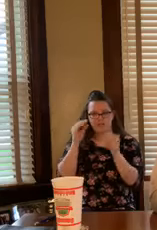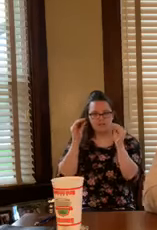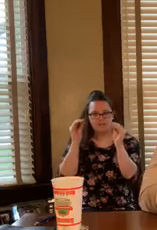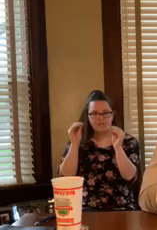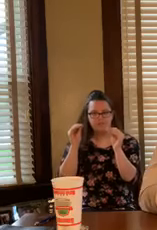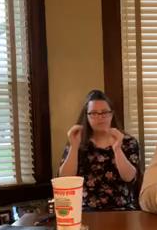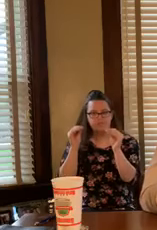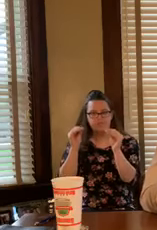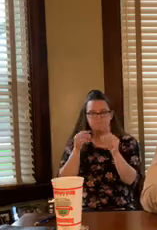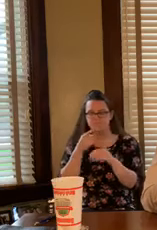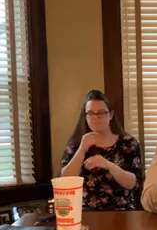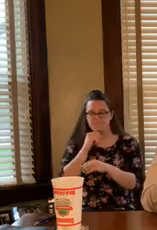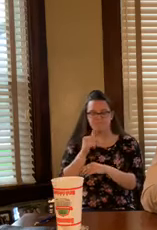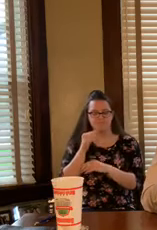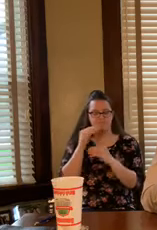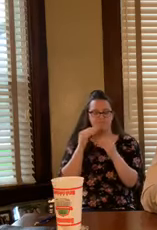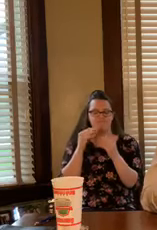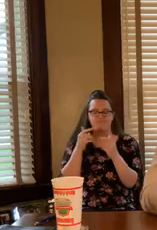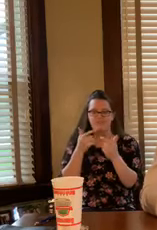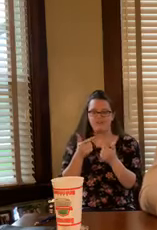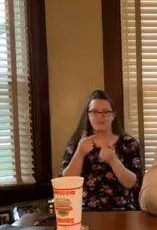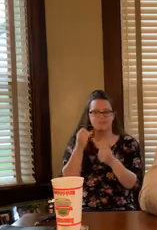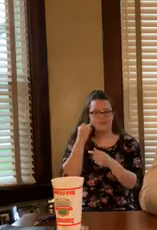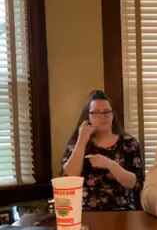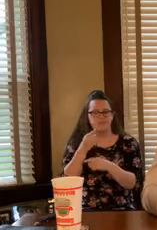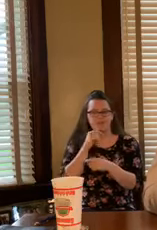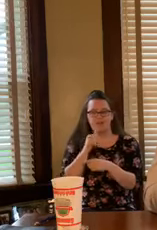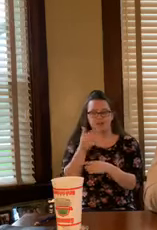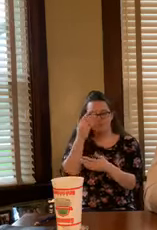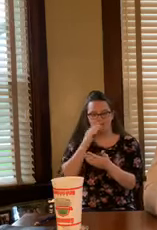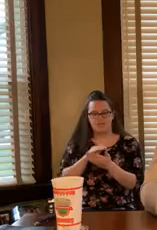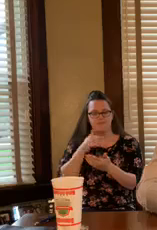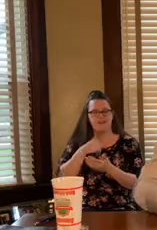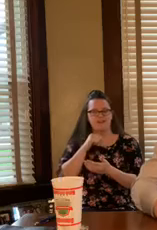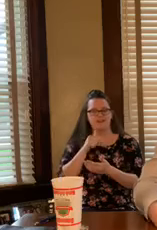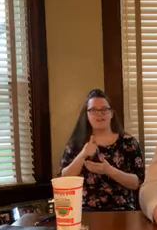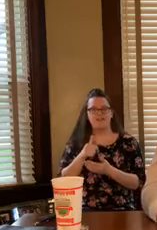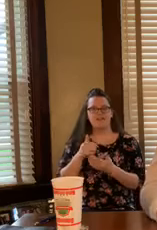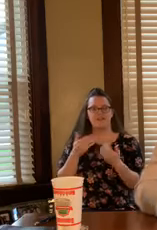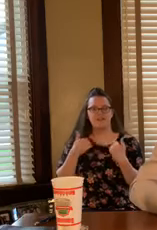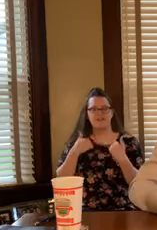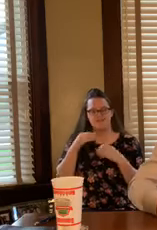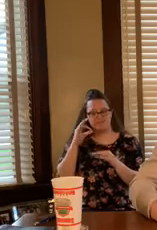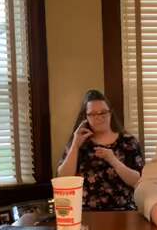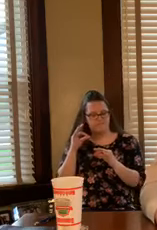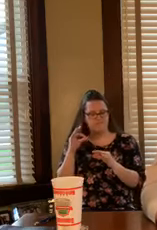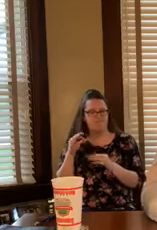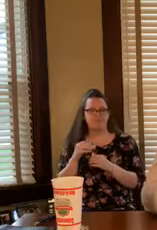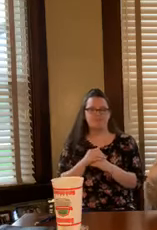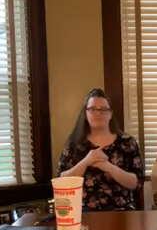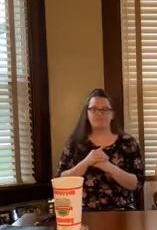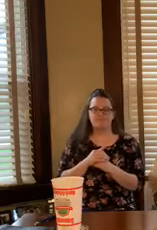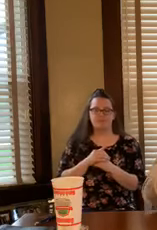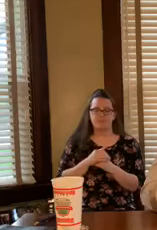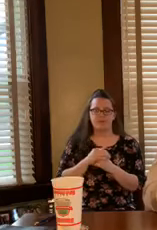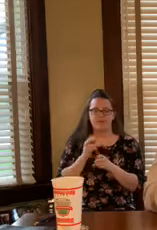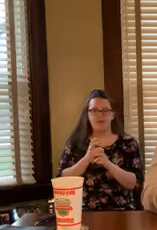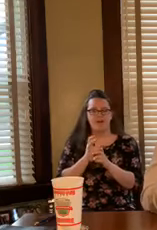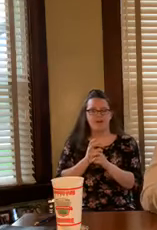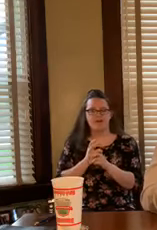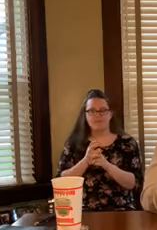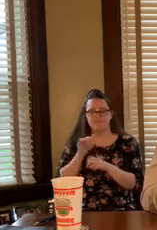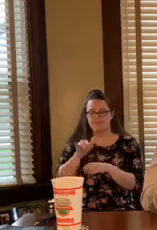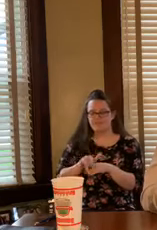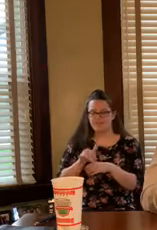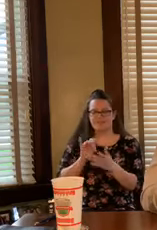not be tuning in. I don't have to preach that hard of a message to get you to believe that Jesus is God and that you want to go to